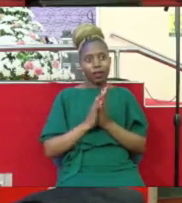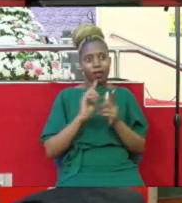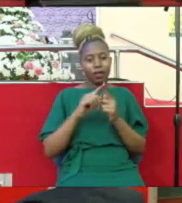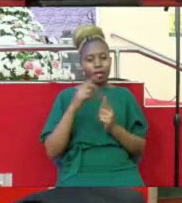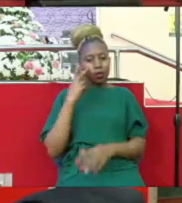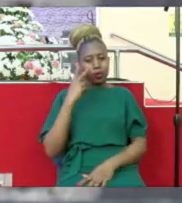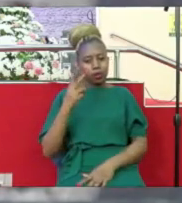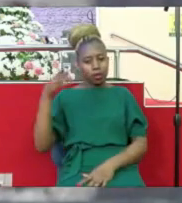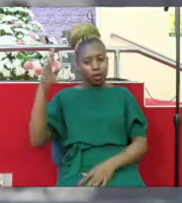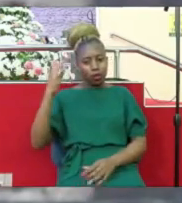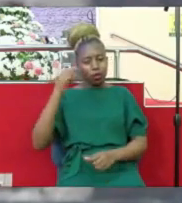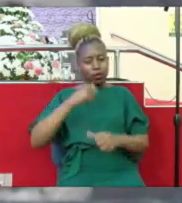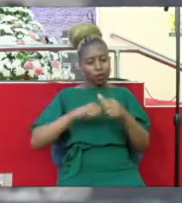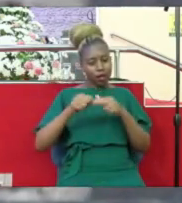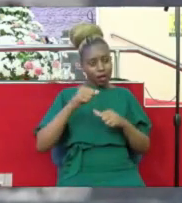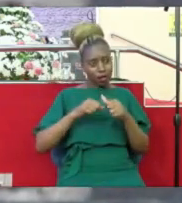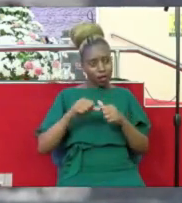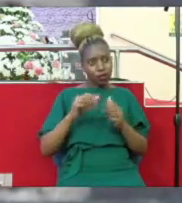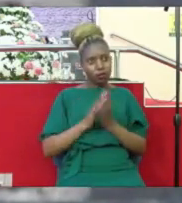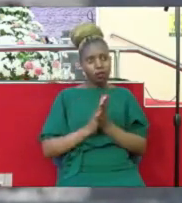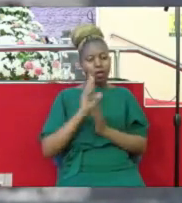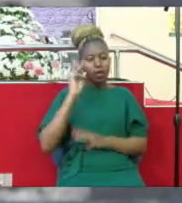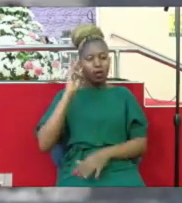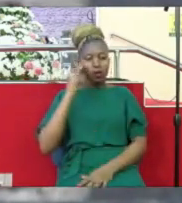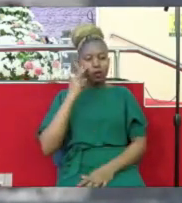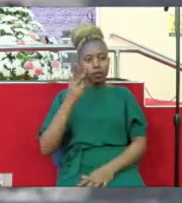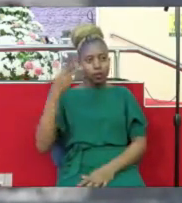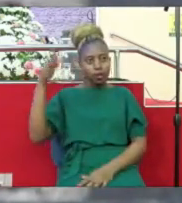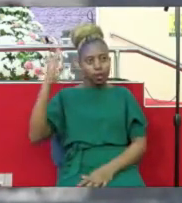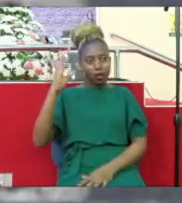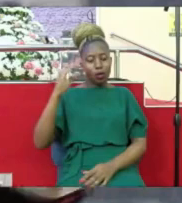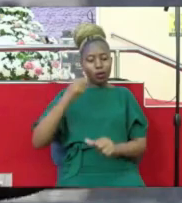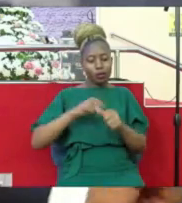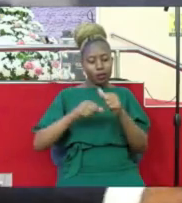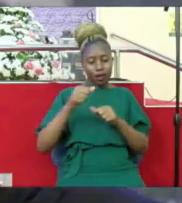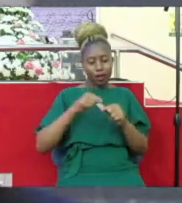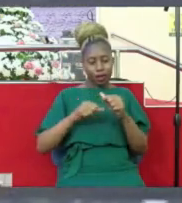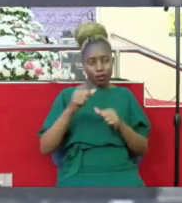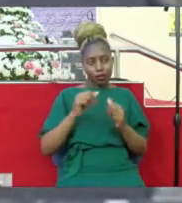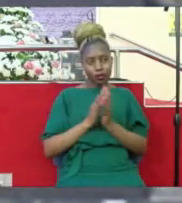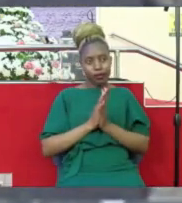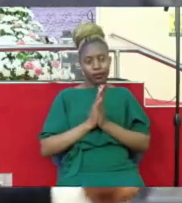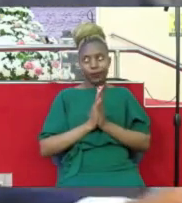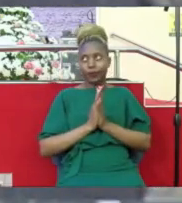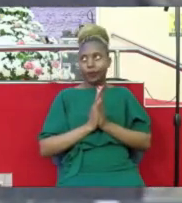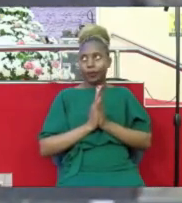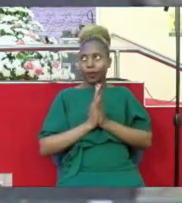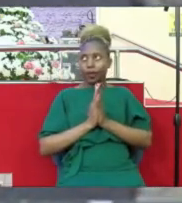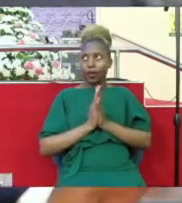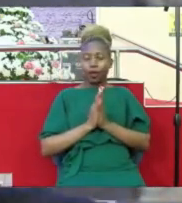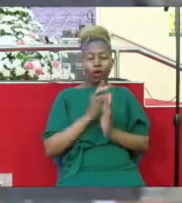move. And when I see God move, I'm going to see mountains move. And when I see